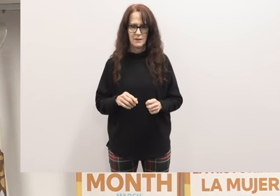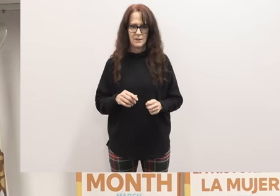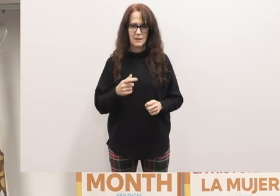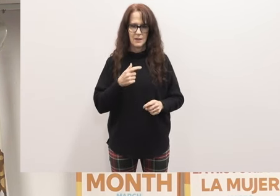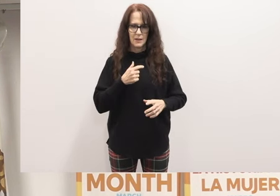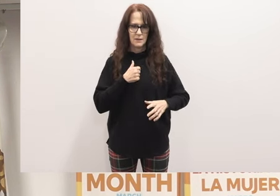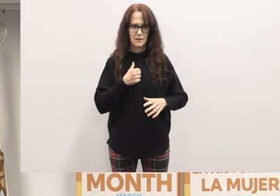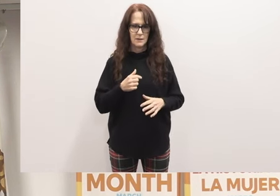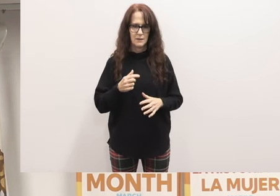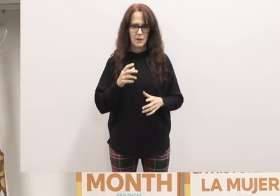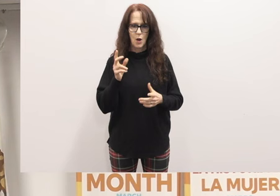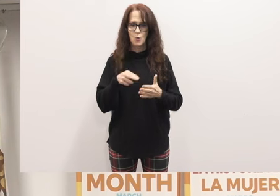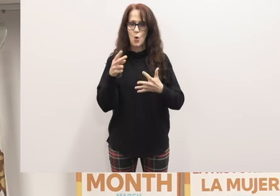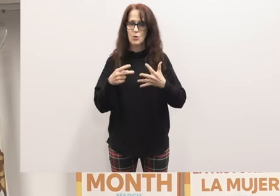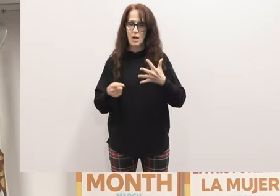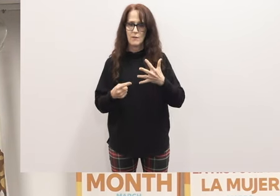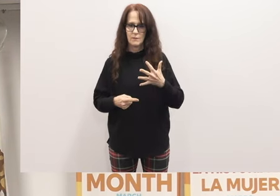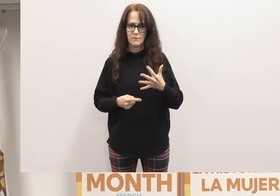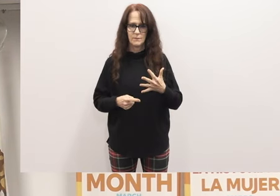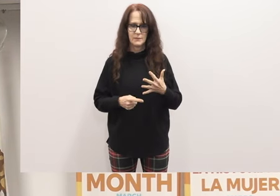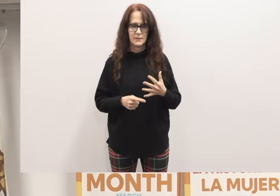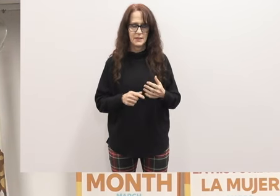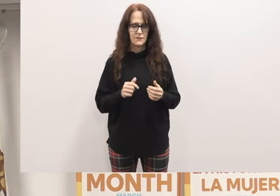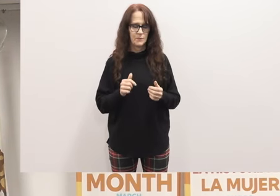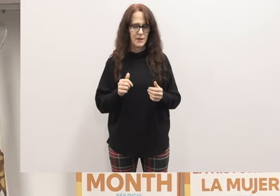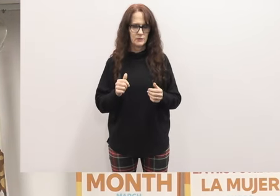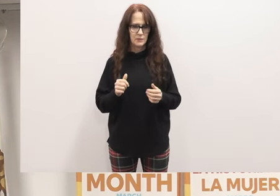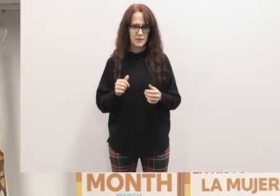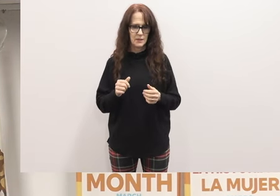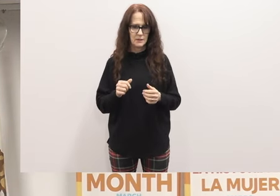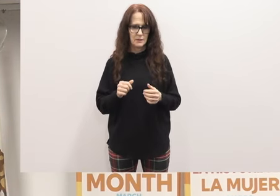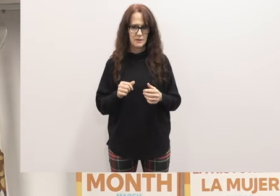roll call vote. Thank you. Member Lopez.